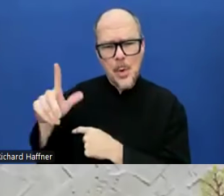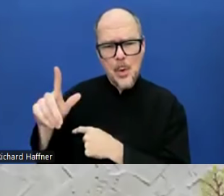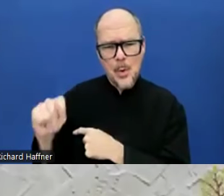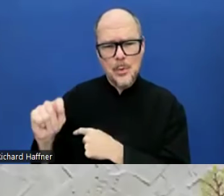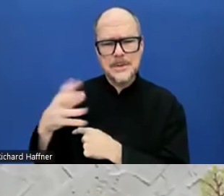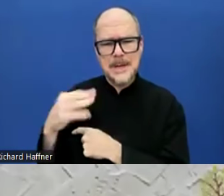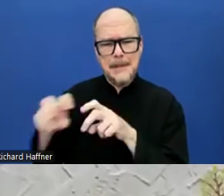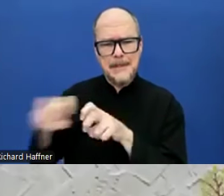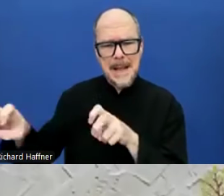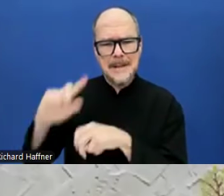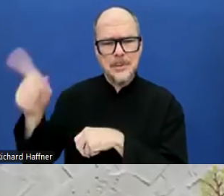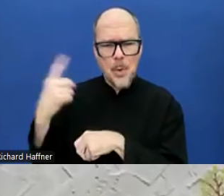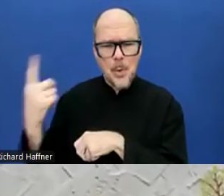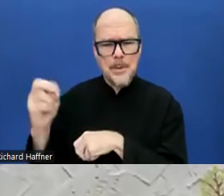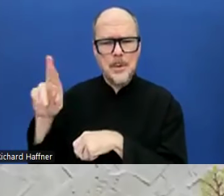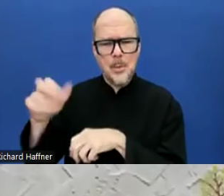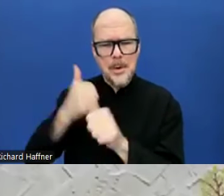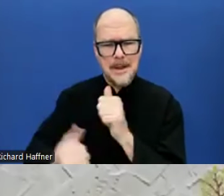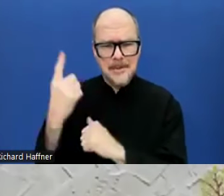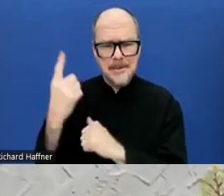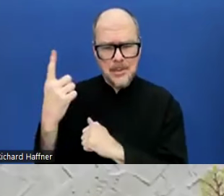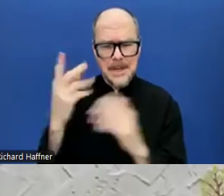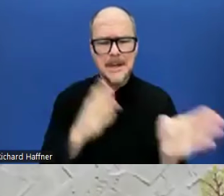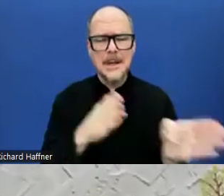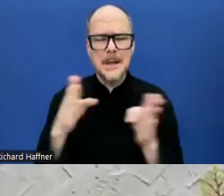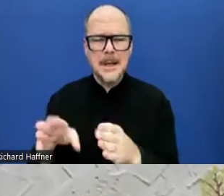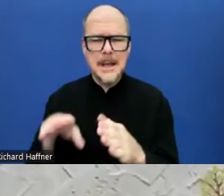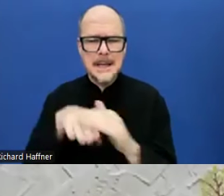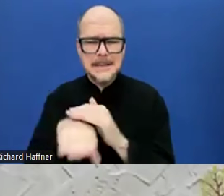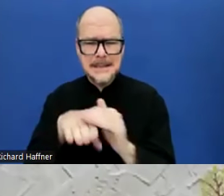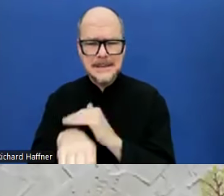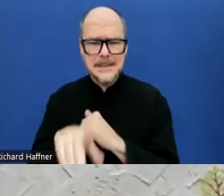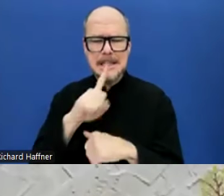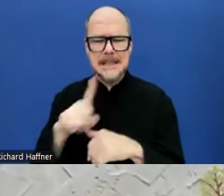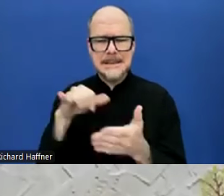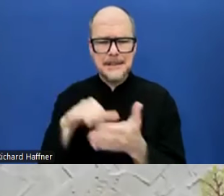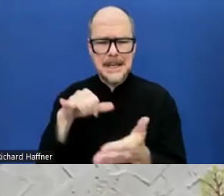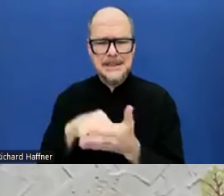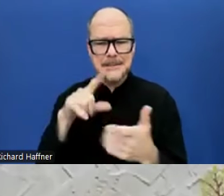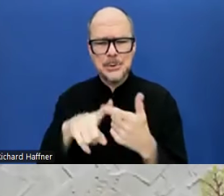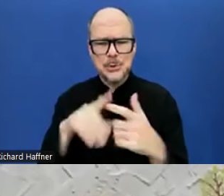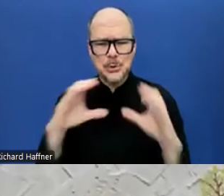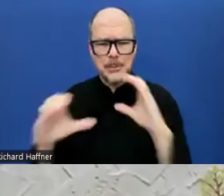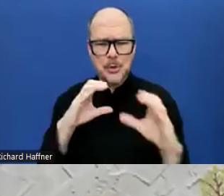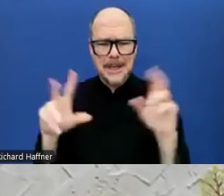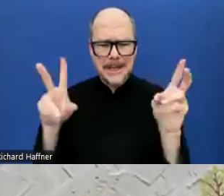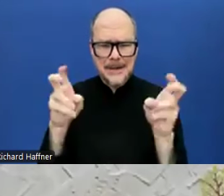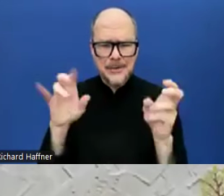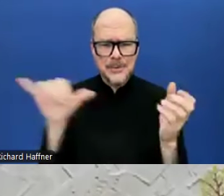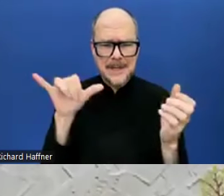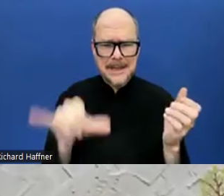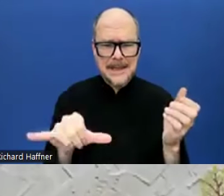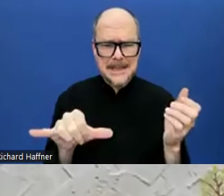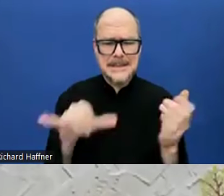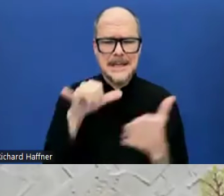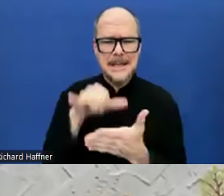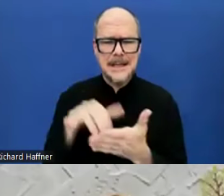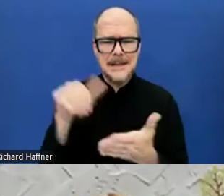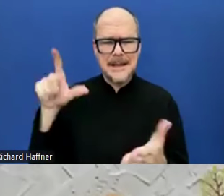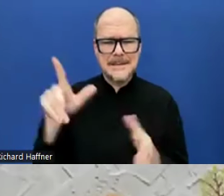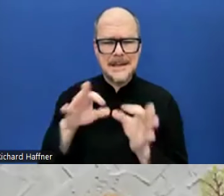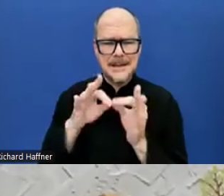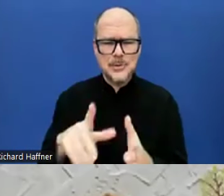everyone? Regarding accessibility, it is impossible to communicate issues like this. The ASL